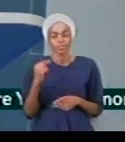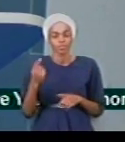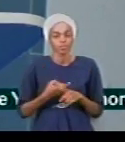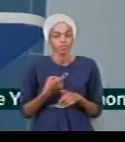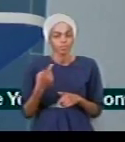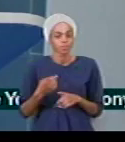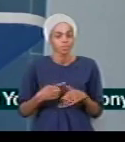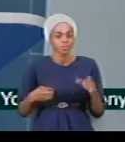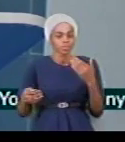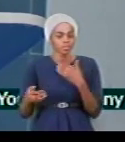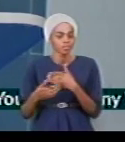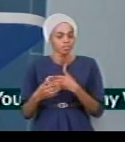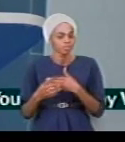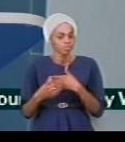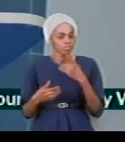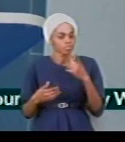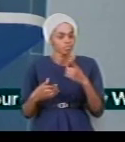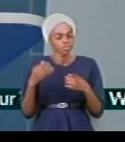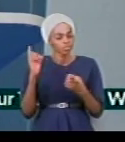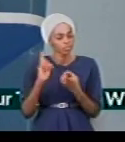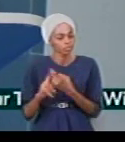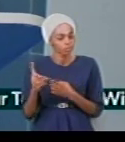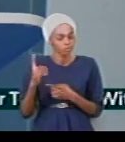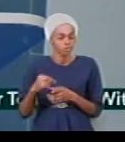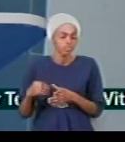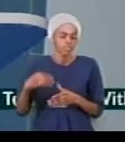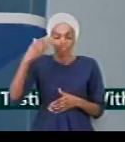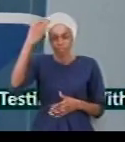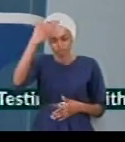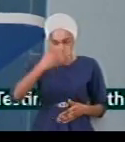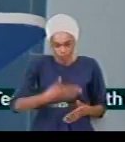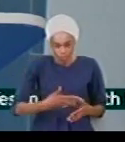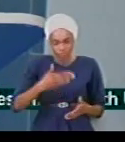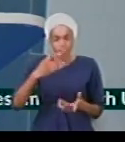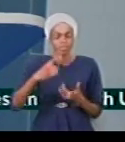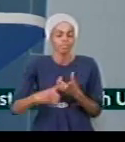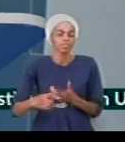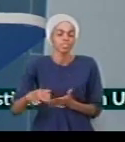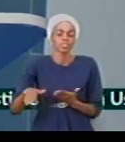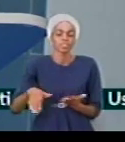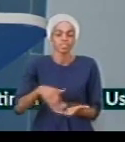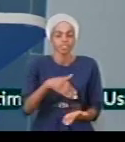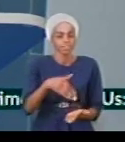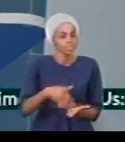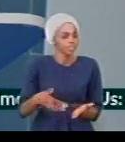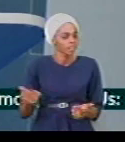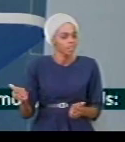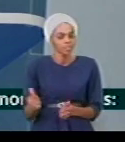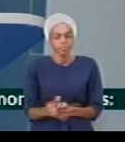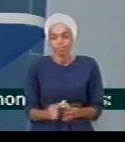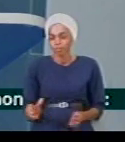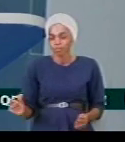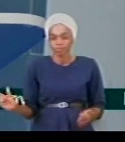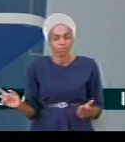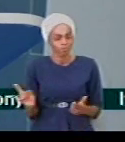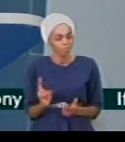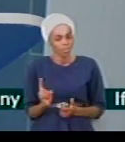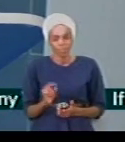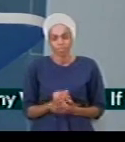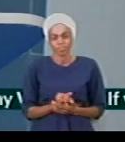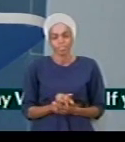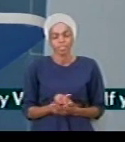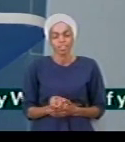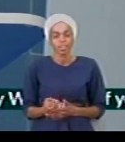center, everywhere now. Every problem must melt under the name of Jesus.